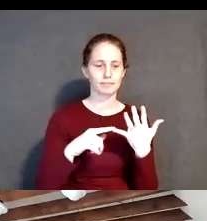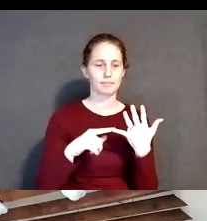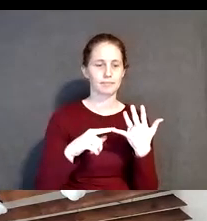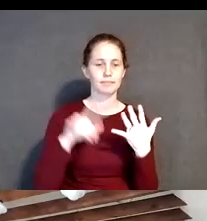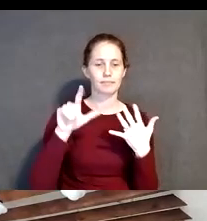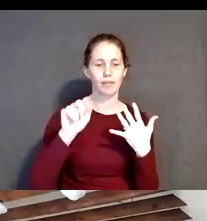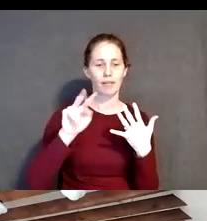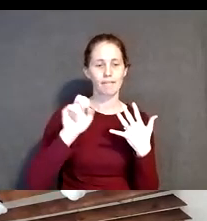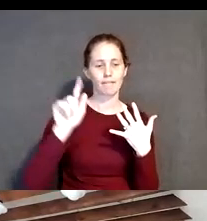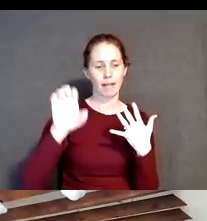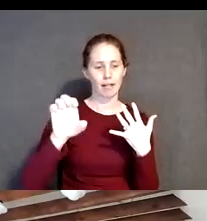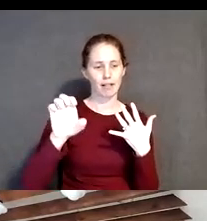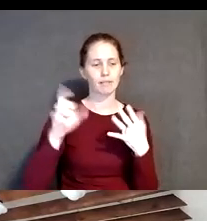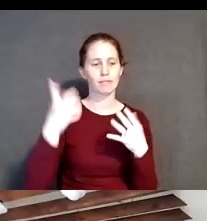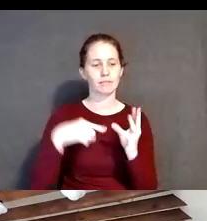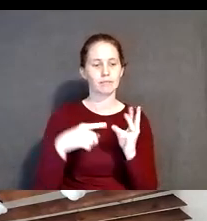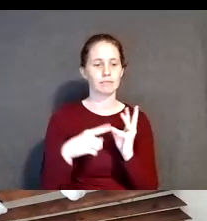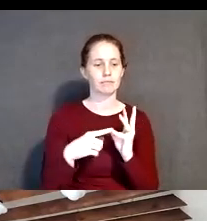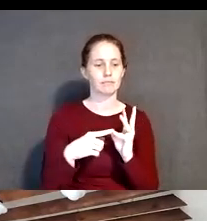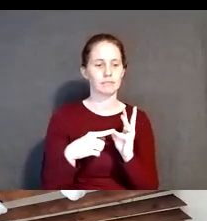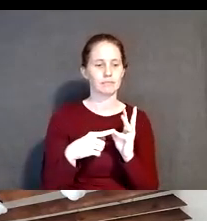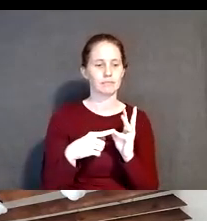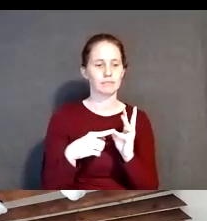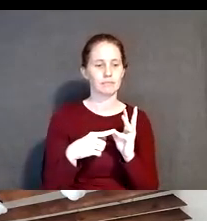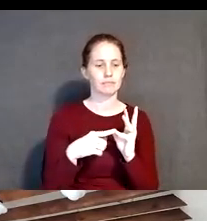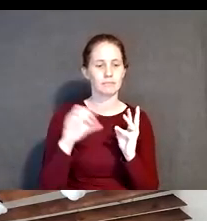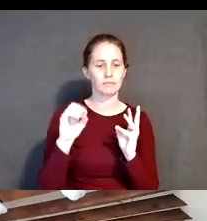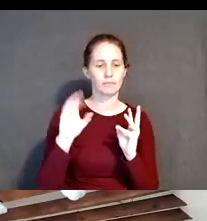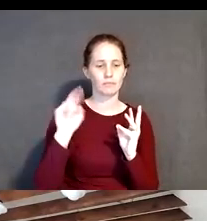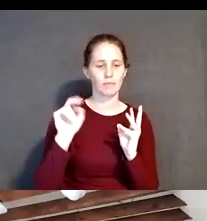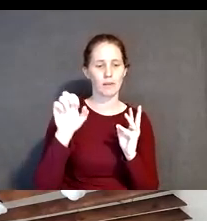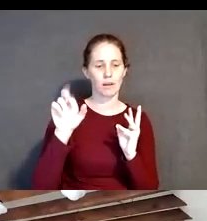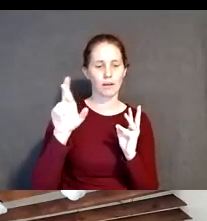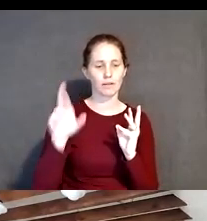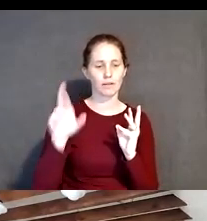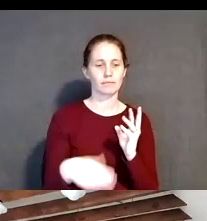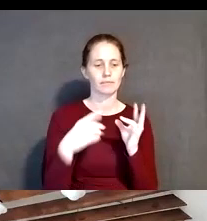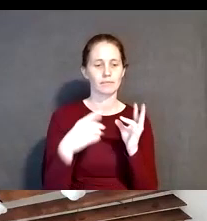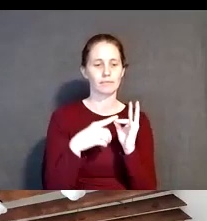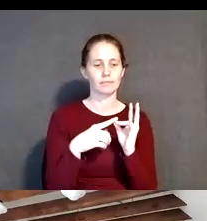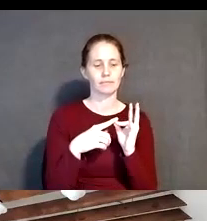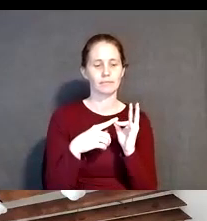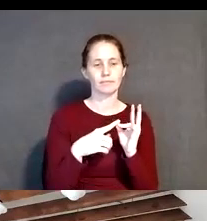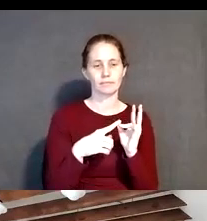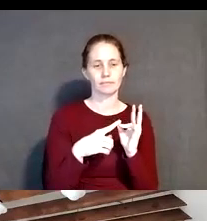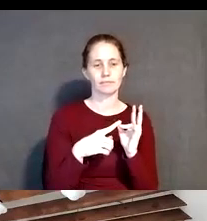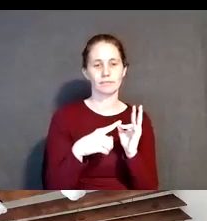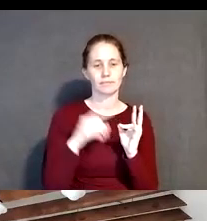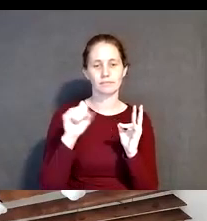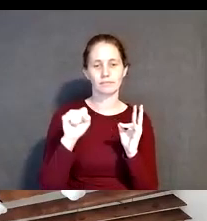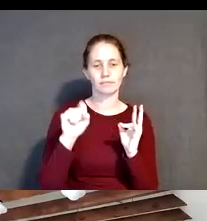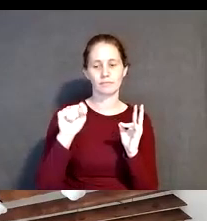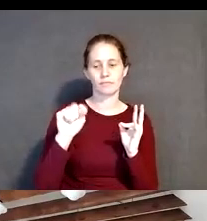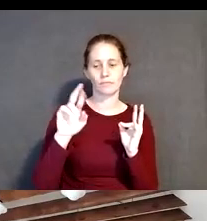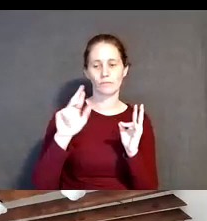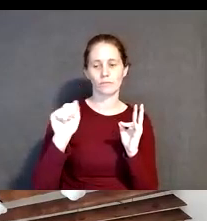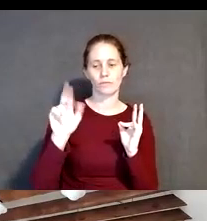Lavelle. Here. Mr. O'Connor. Here. Ms. Strasburger.